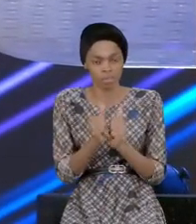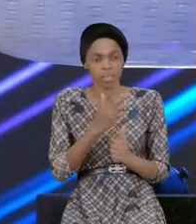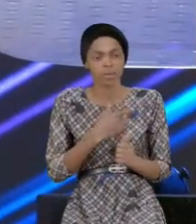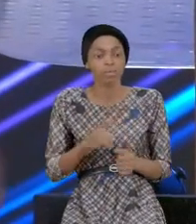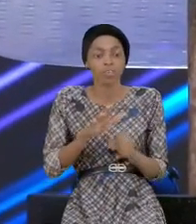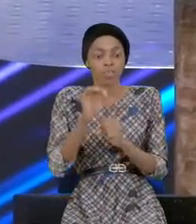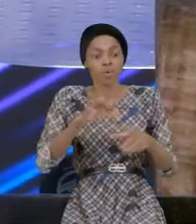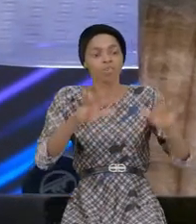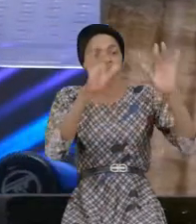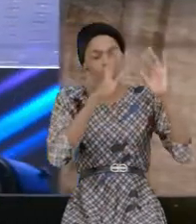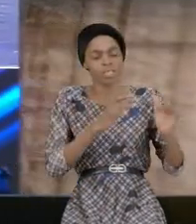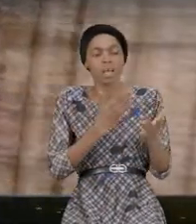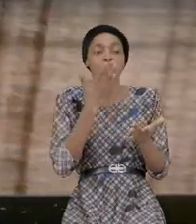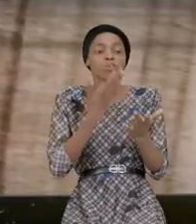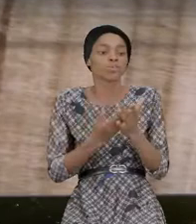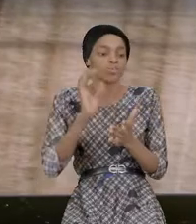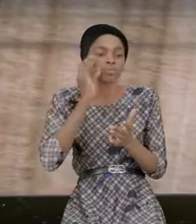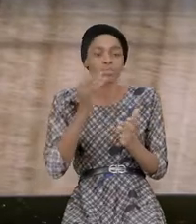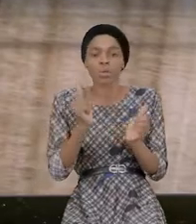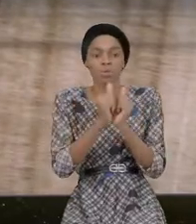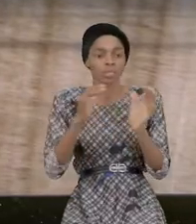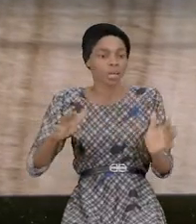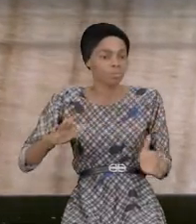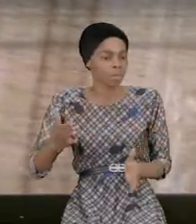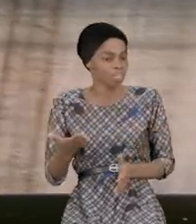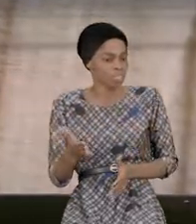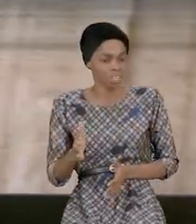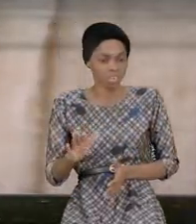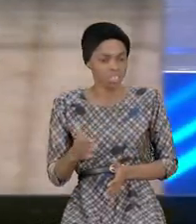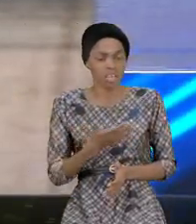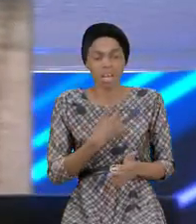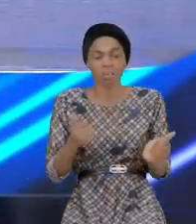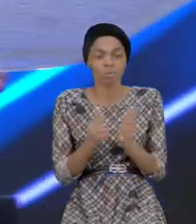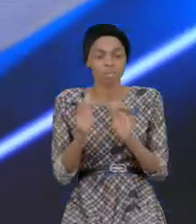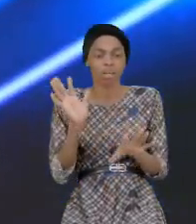without partiality and without hypocrisy. It says in